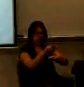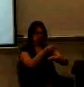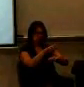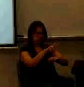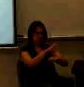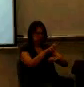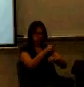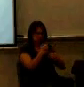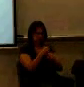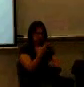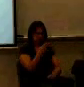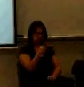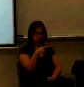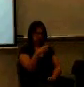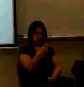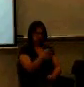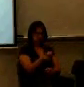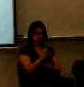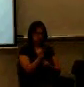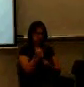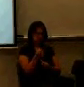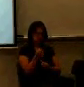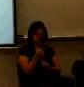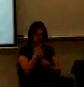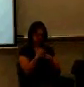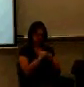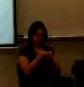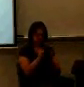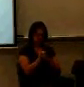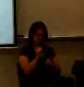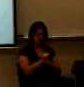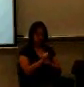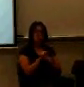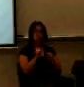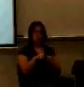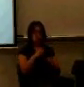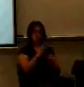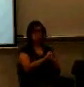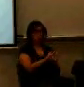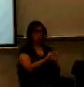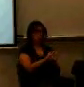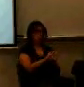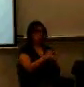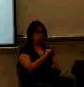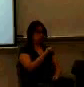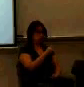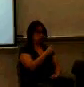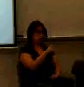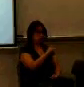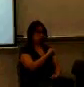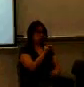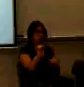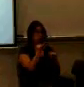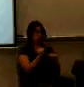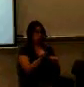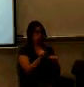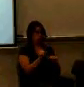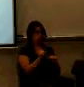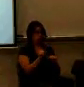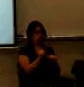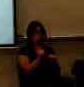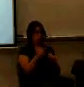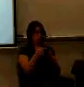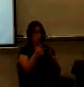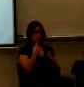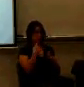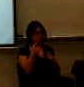hypoxic conditions, or how does that work? Yeah, so it could be toxins, and it could be what you said,